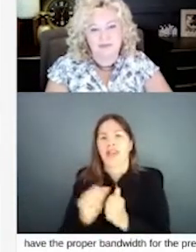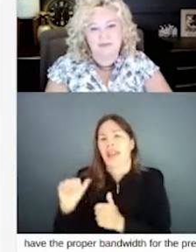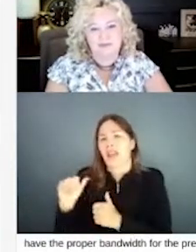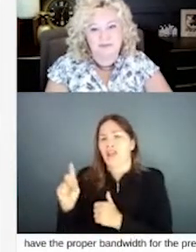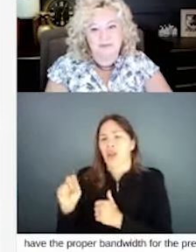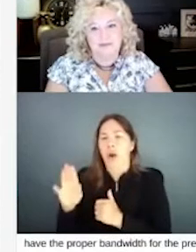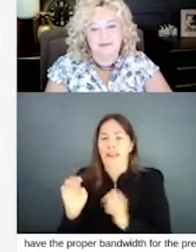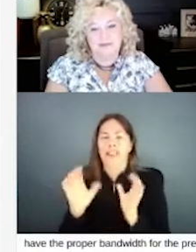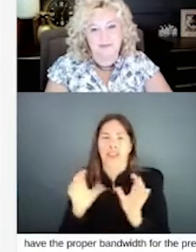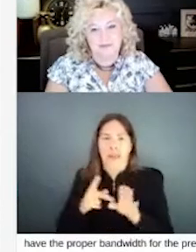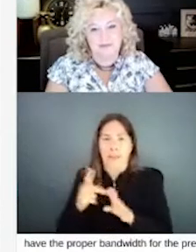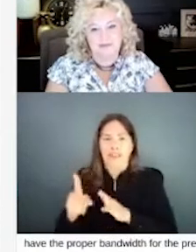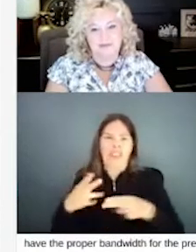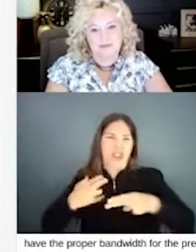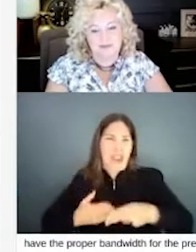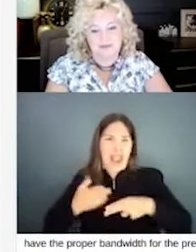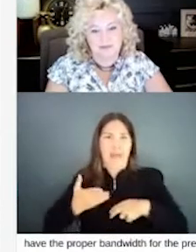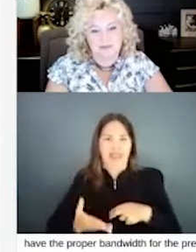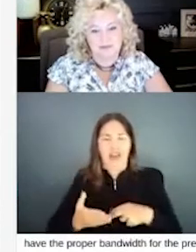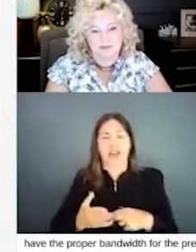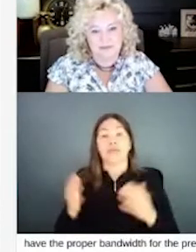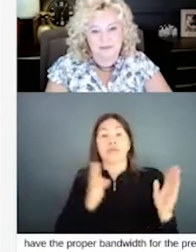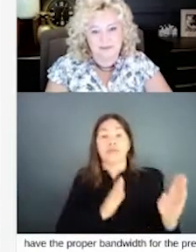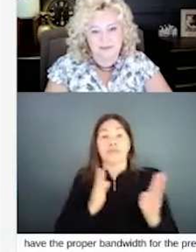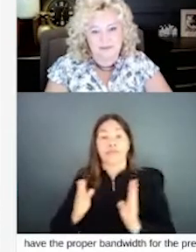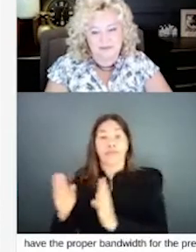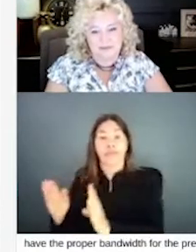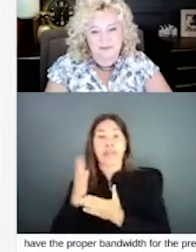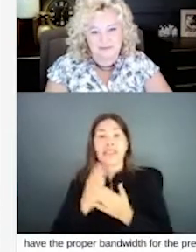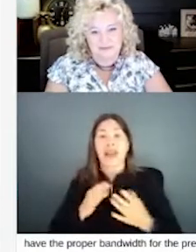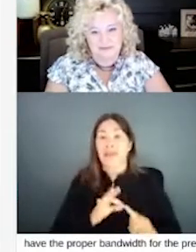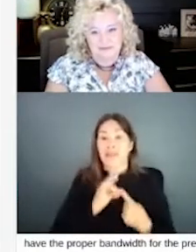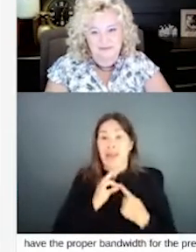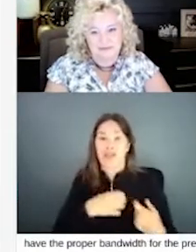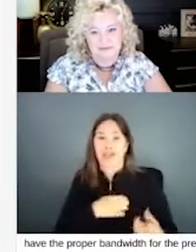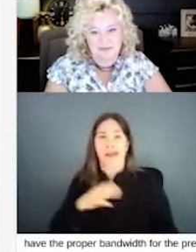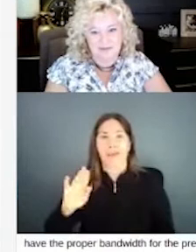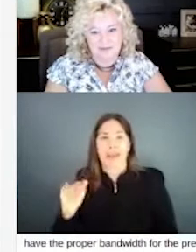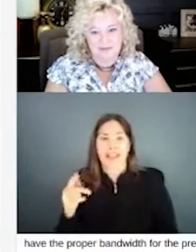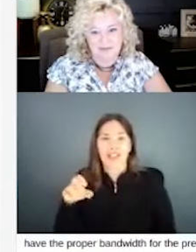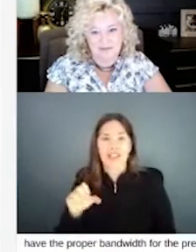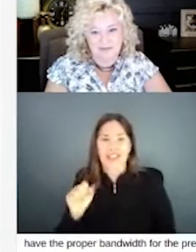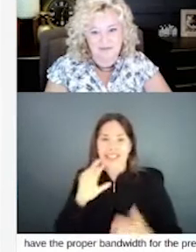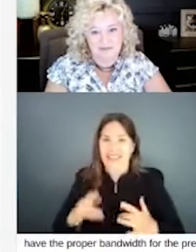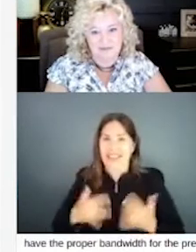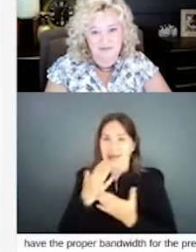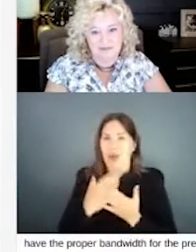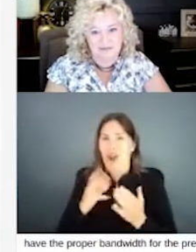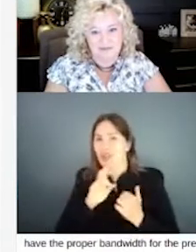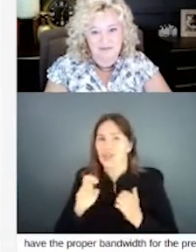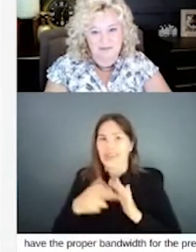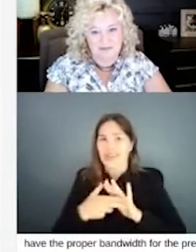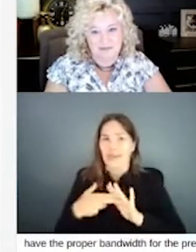name on it. And then these are some special badges. This is another exciting part of the rebrand. It's the change